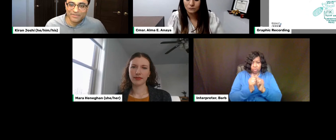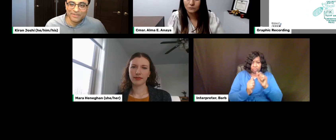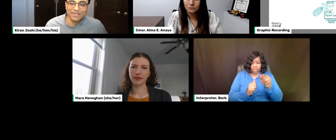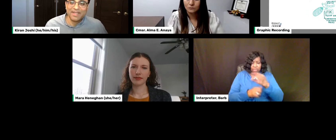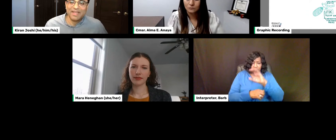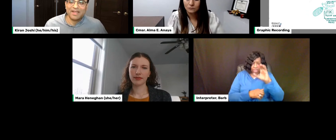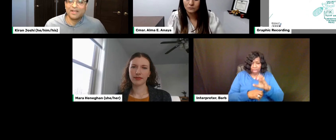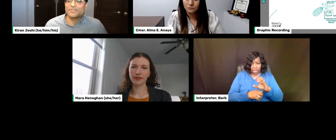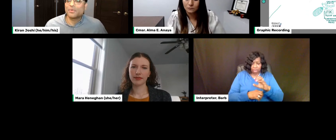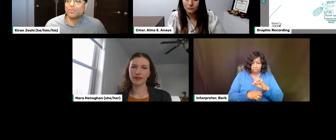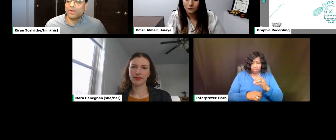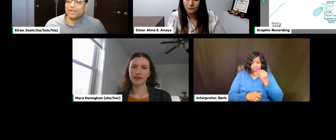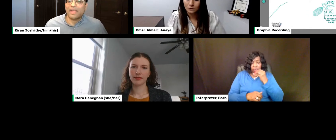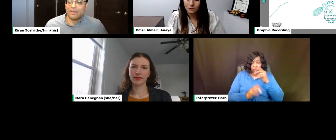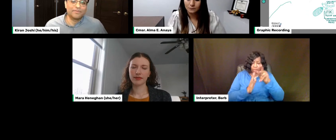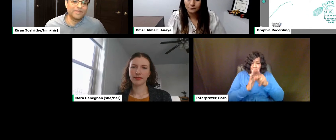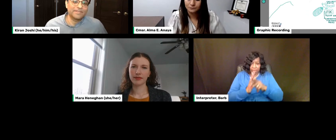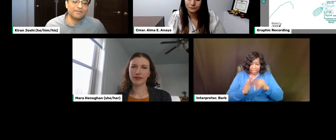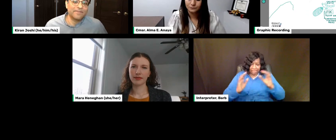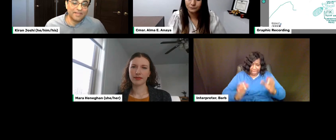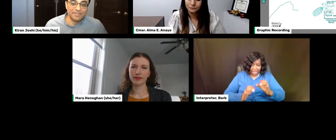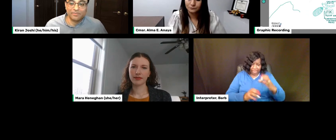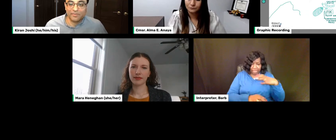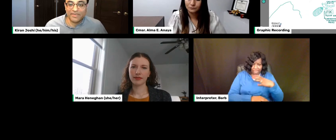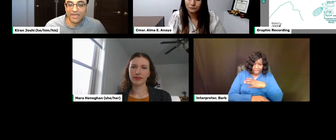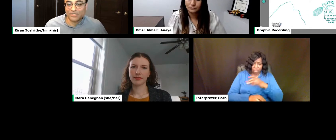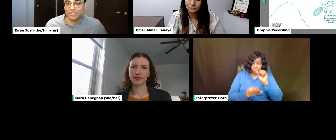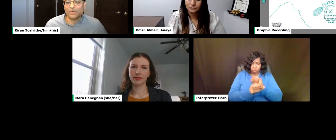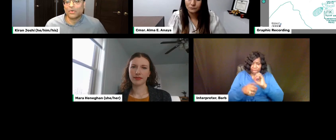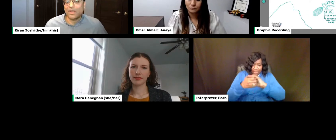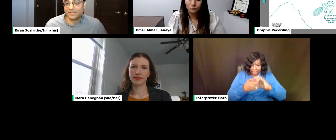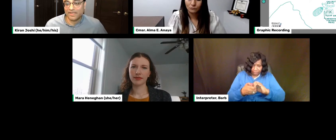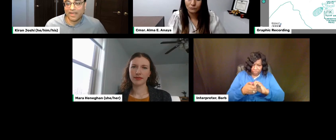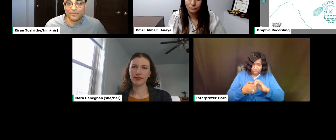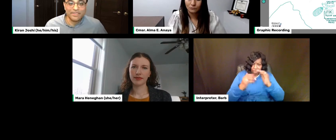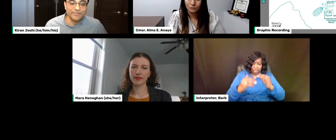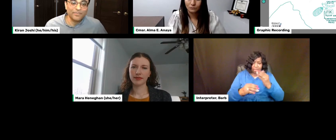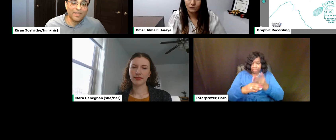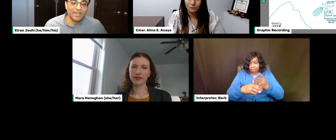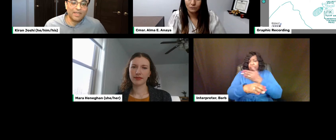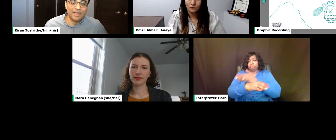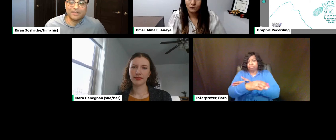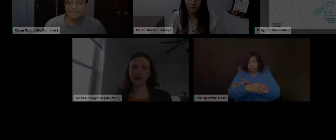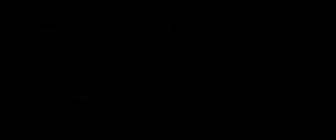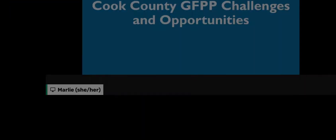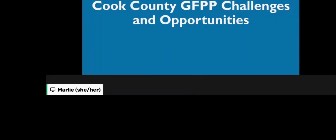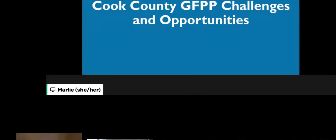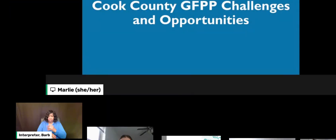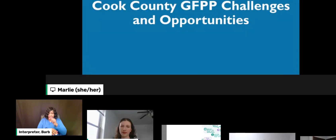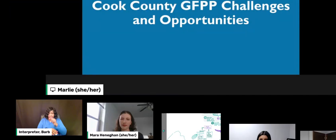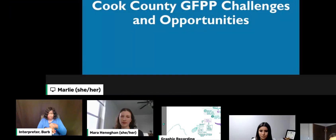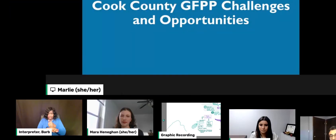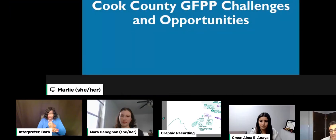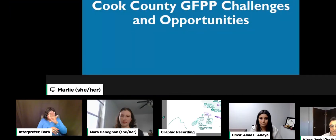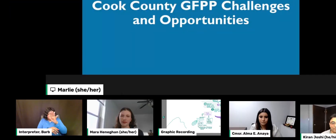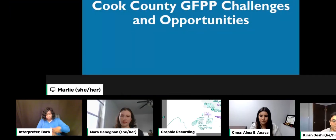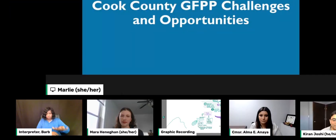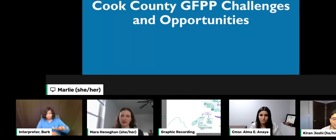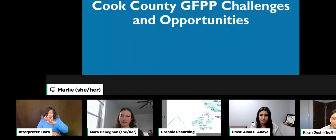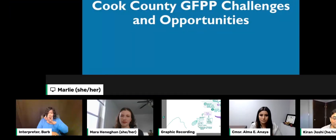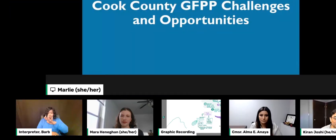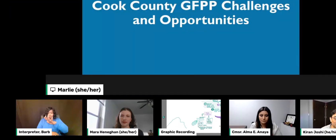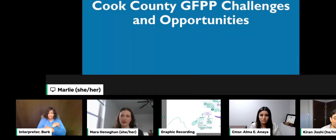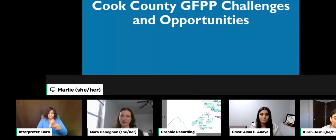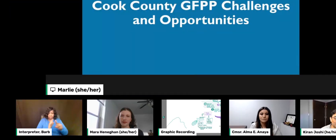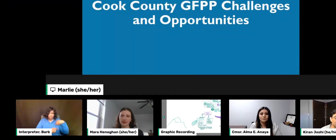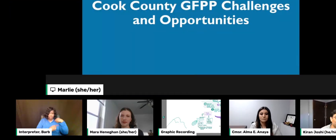Action Council, to work collaboratively to advance implementation across the county since the GFPP